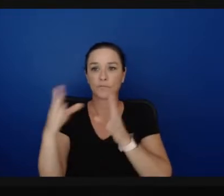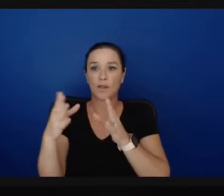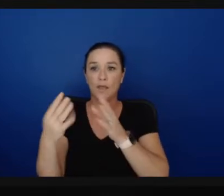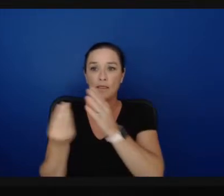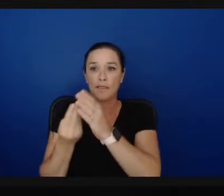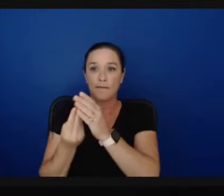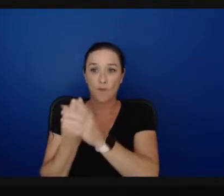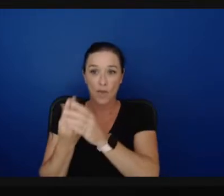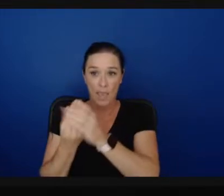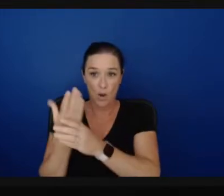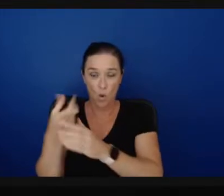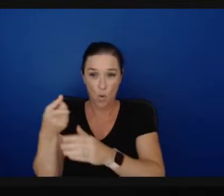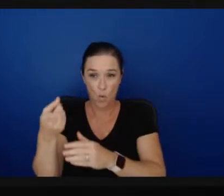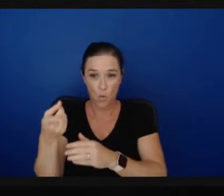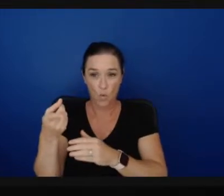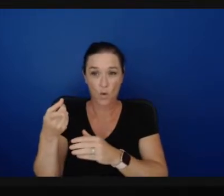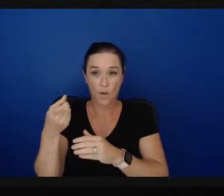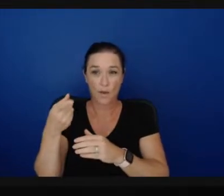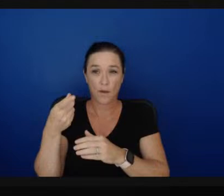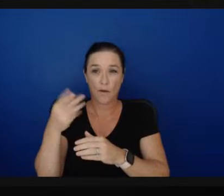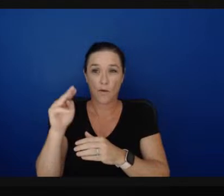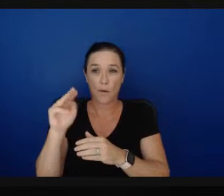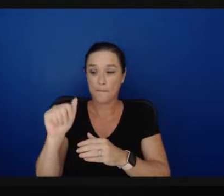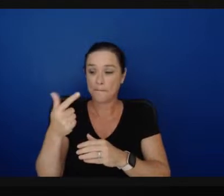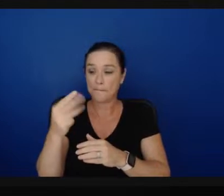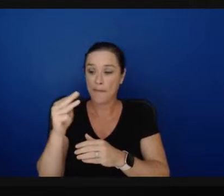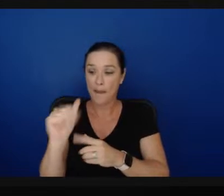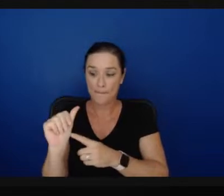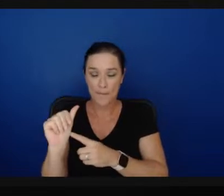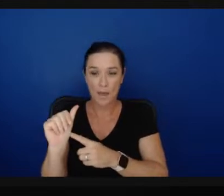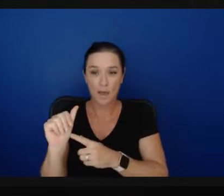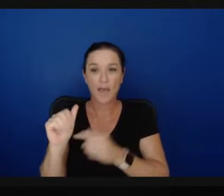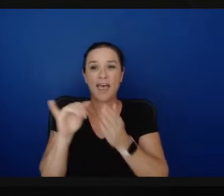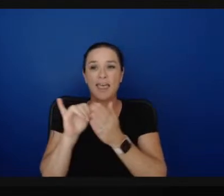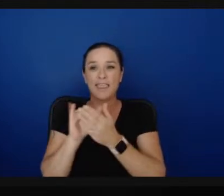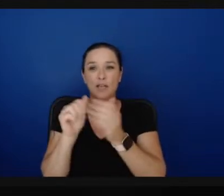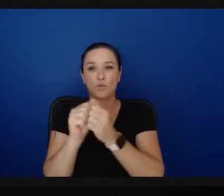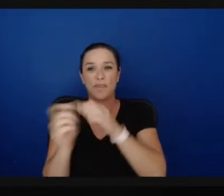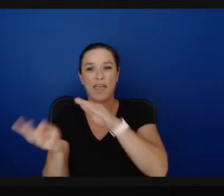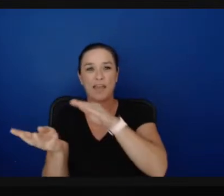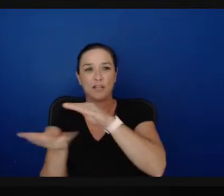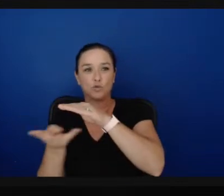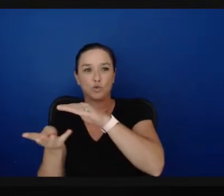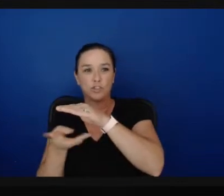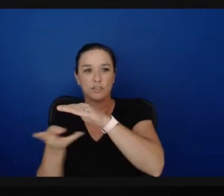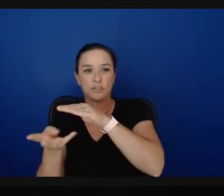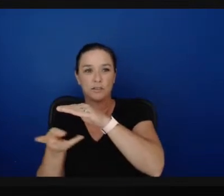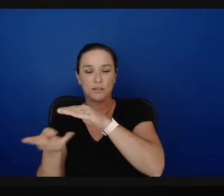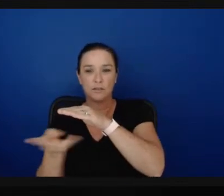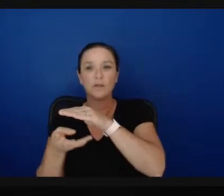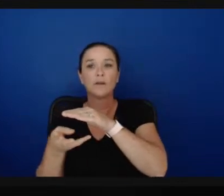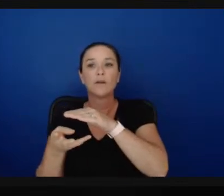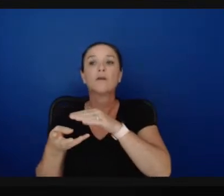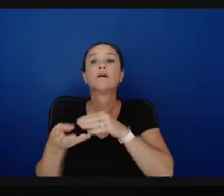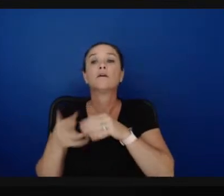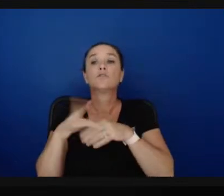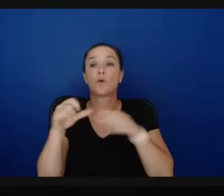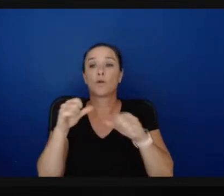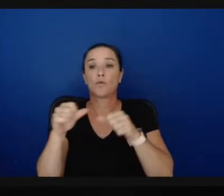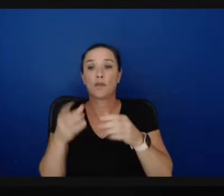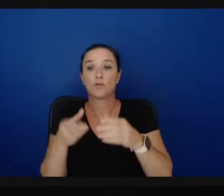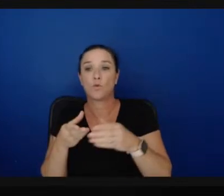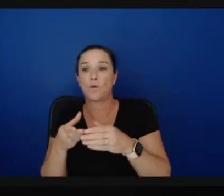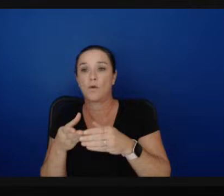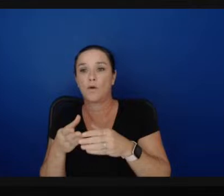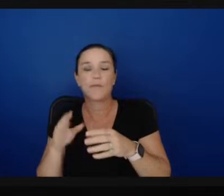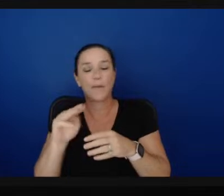or magmatic earthquakes, that's like what we're seeing with the intrusion, where earthquakes are moving through a rock, causing lots